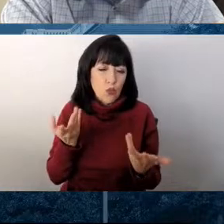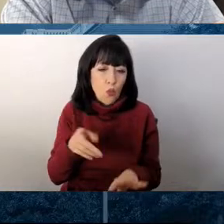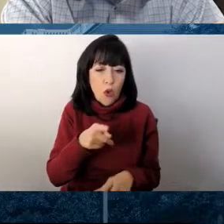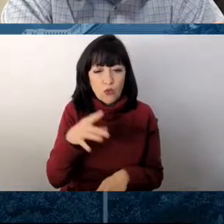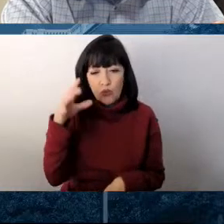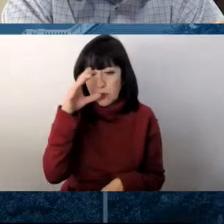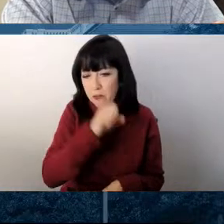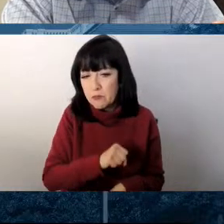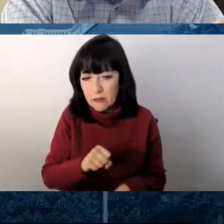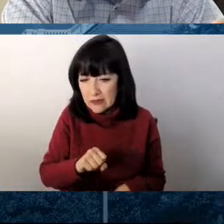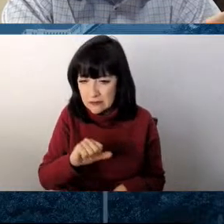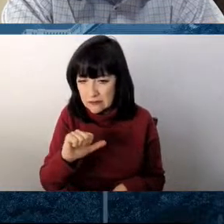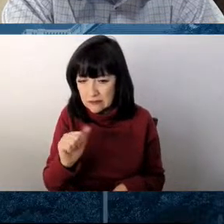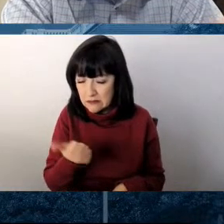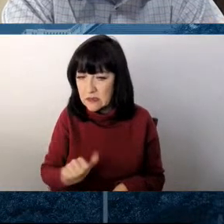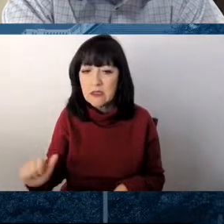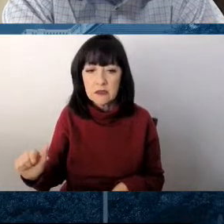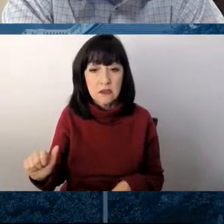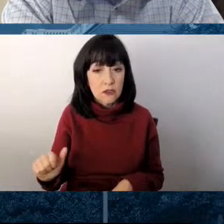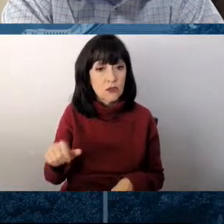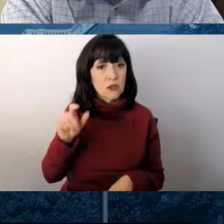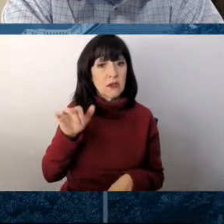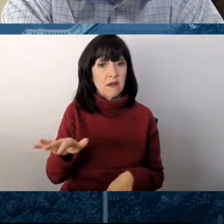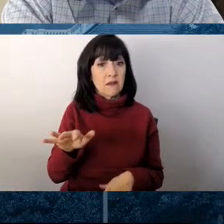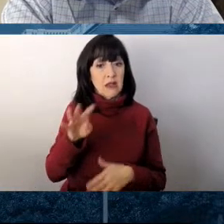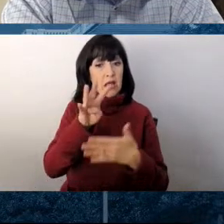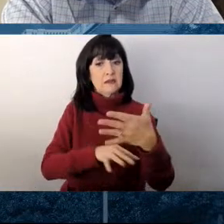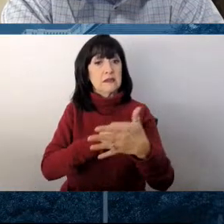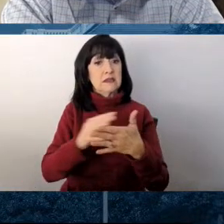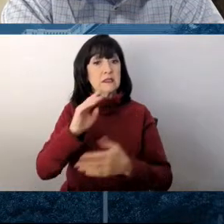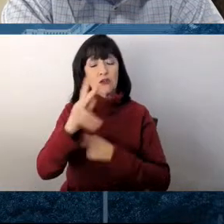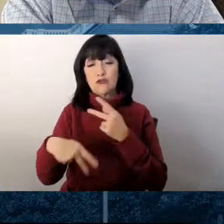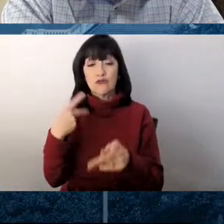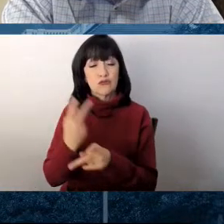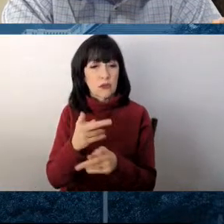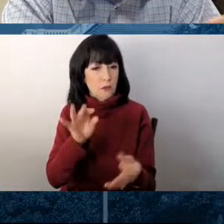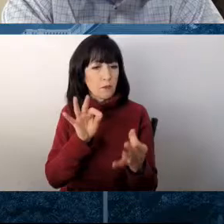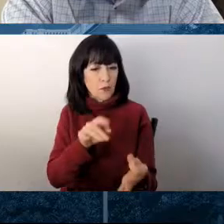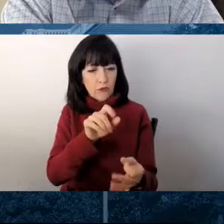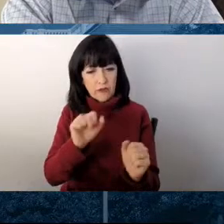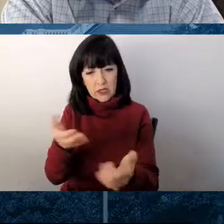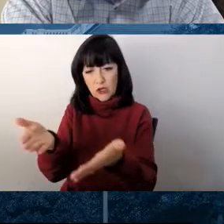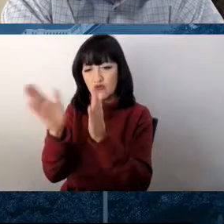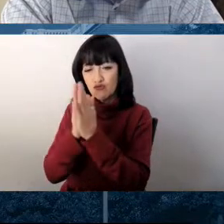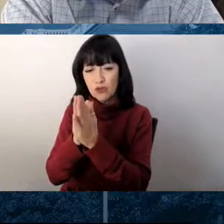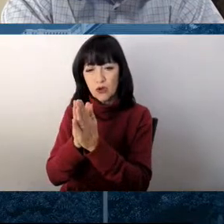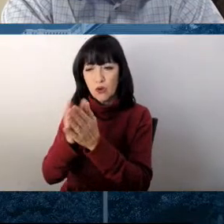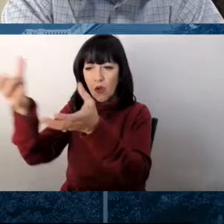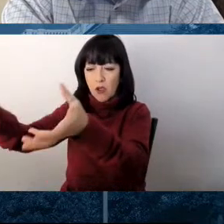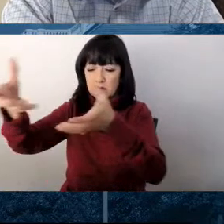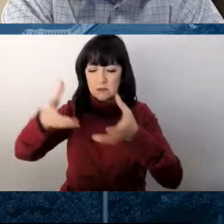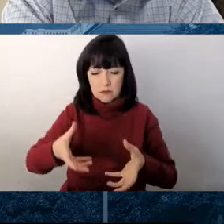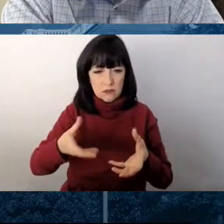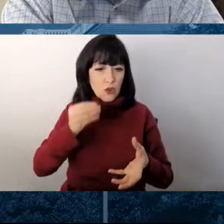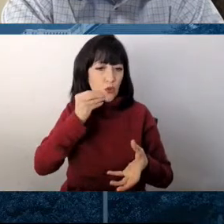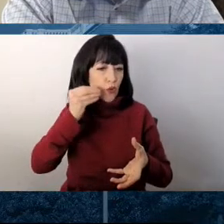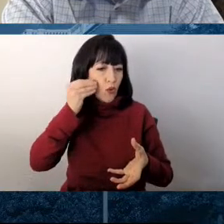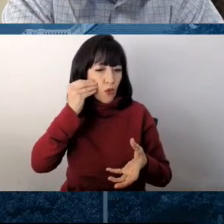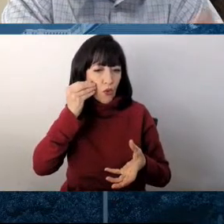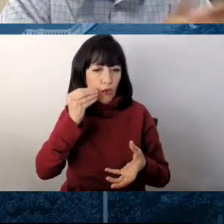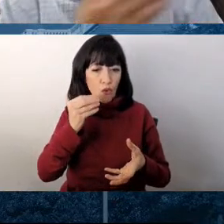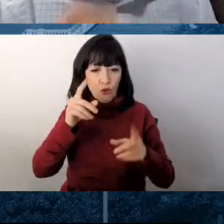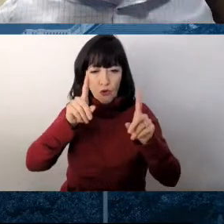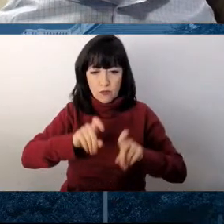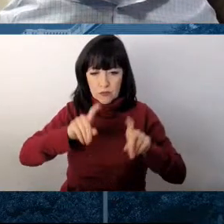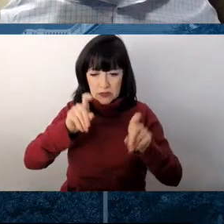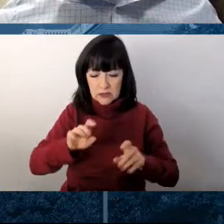very, scheduled type process where you could, have the ability to get your